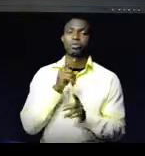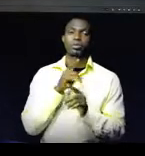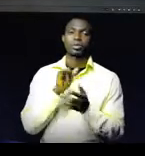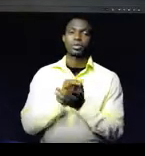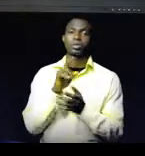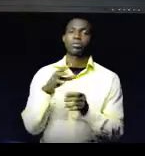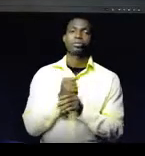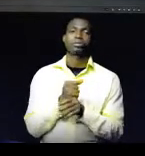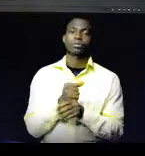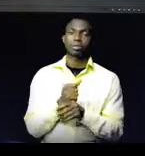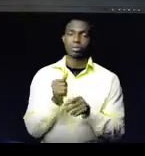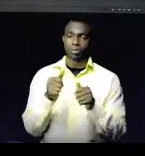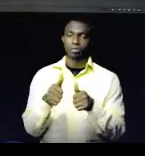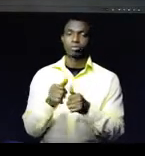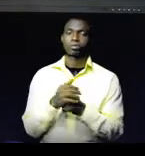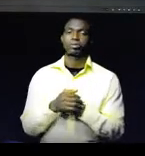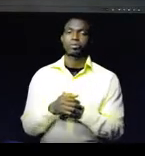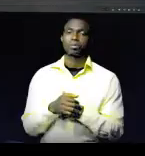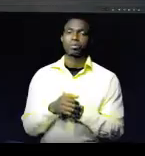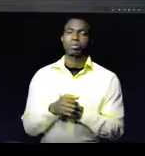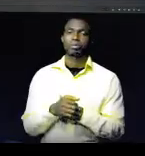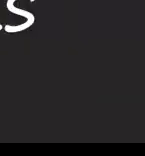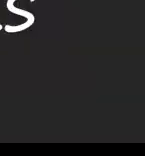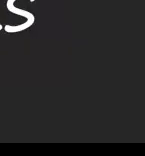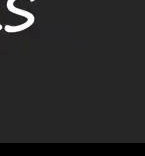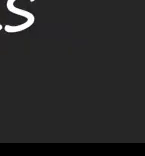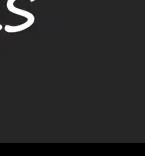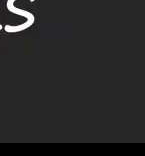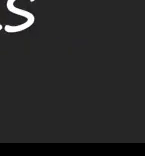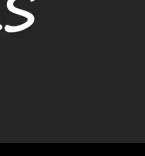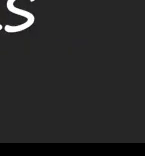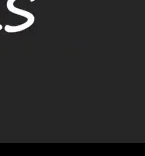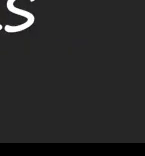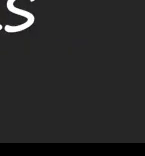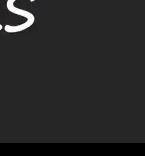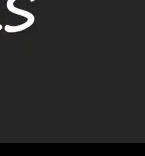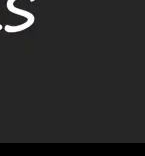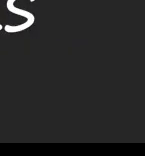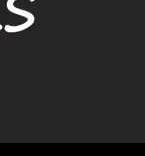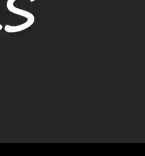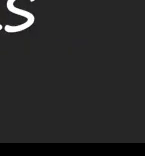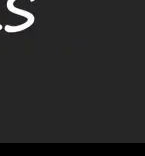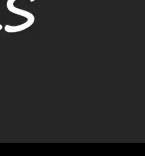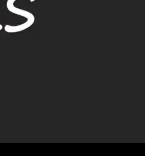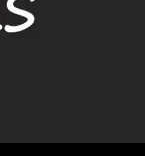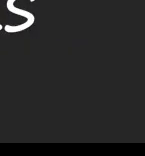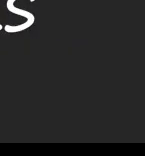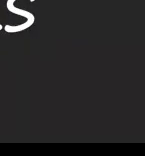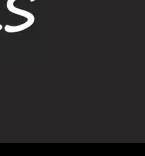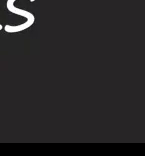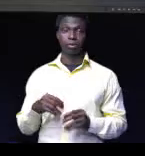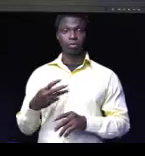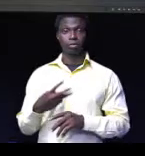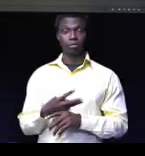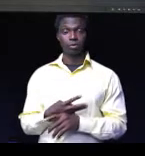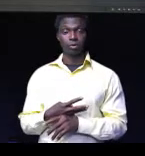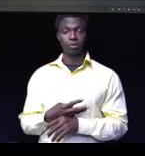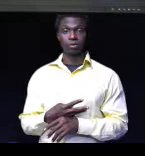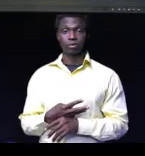answer that you got, my friend. Good job, you. Now let's look at how binary numbers are